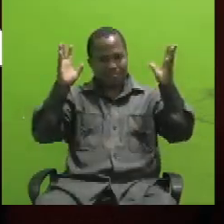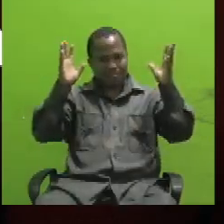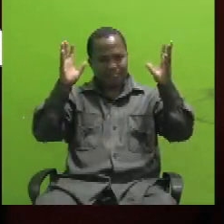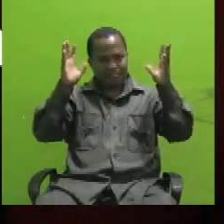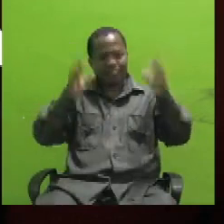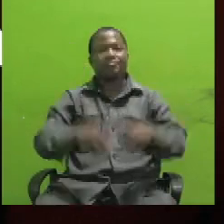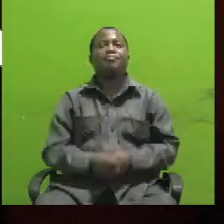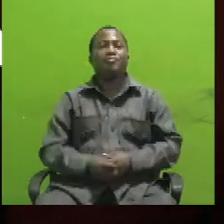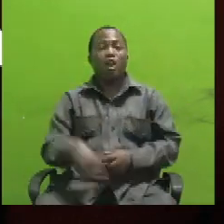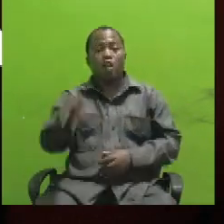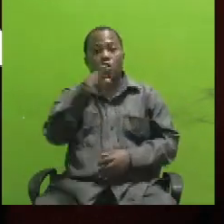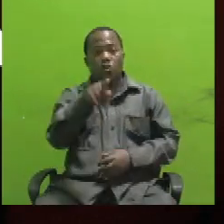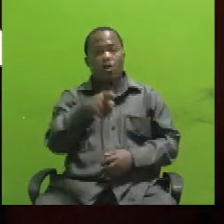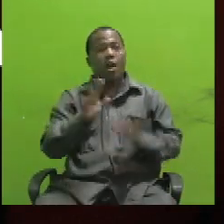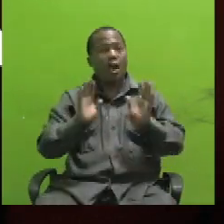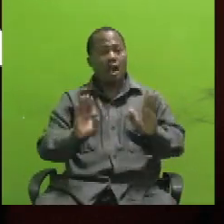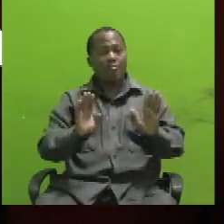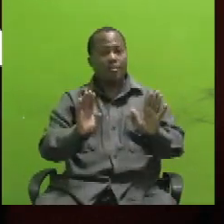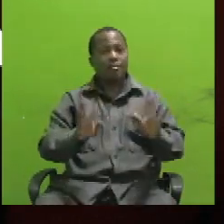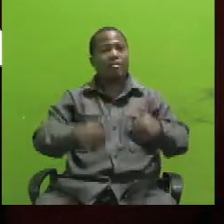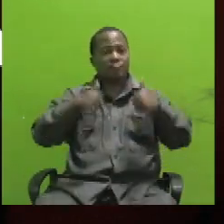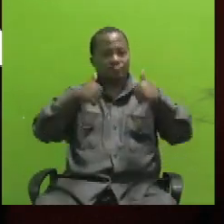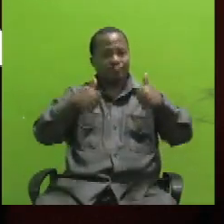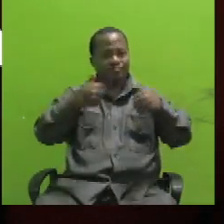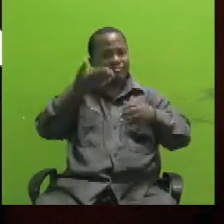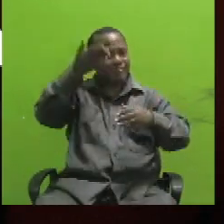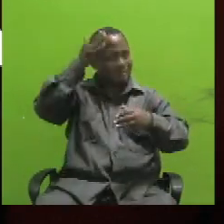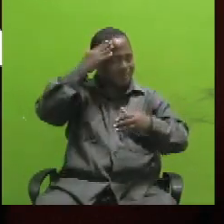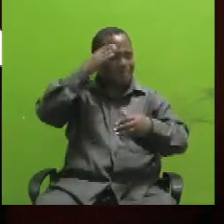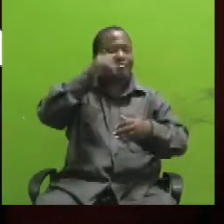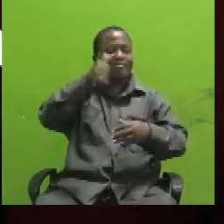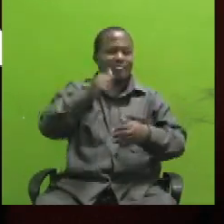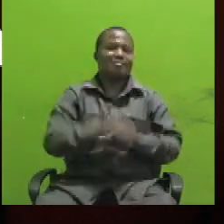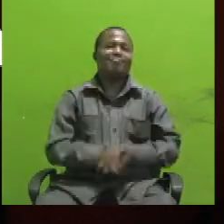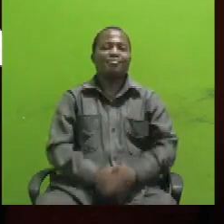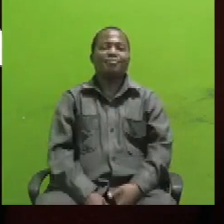you. You are obviously genius learner. Very good.